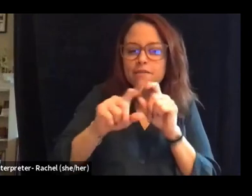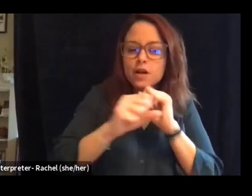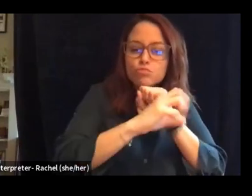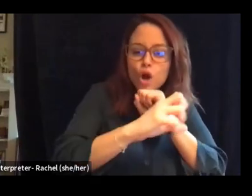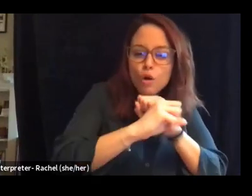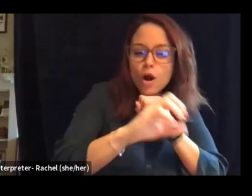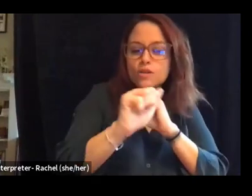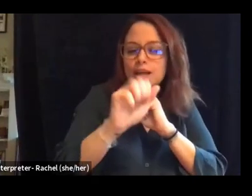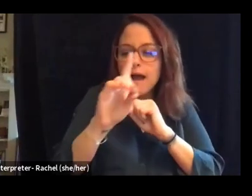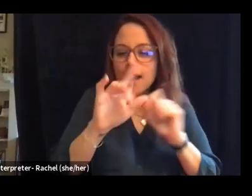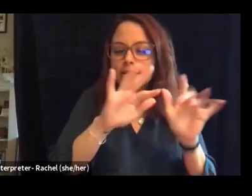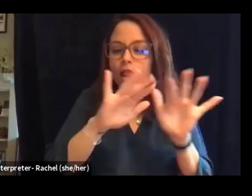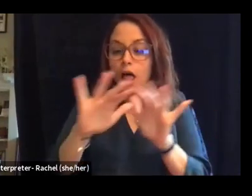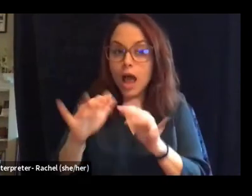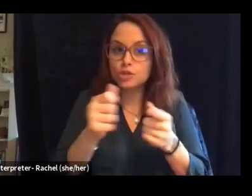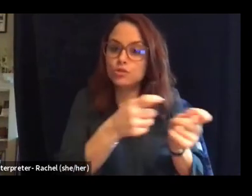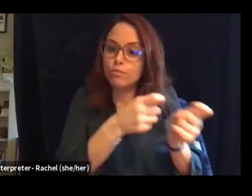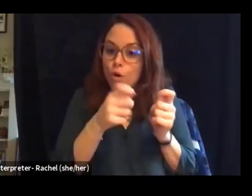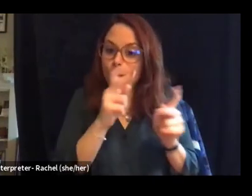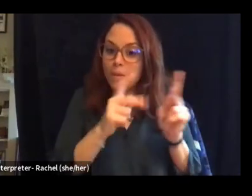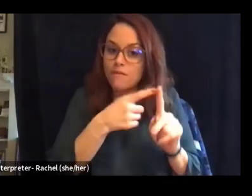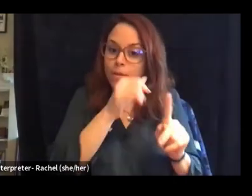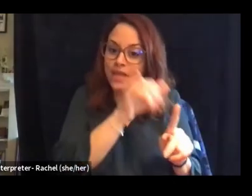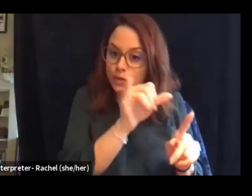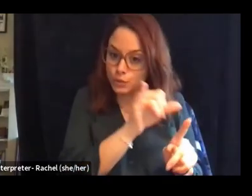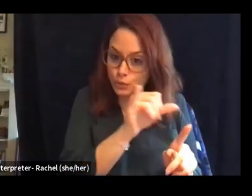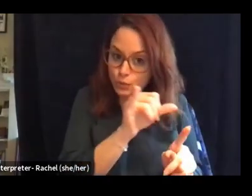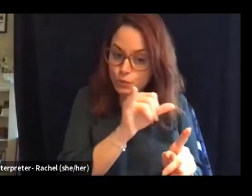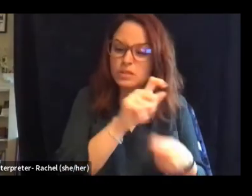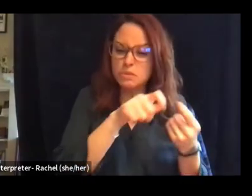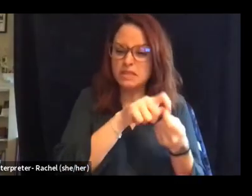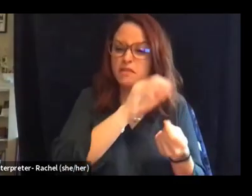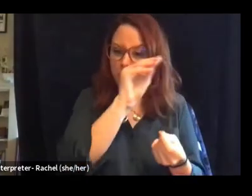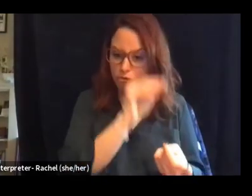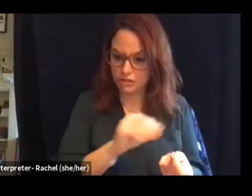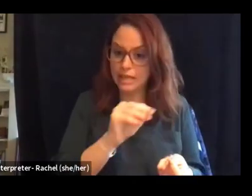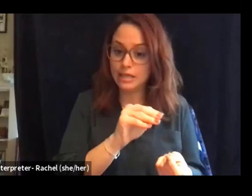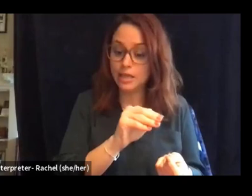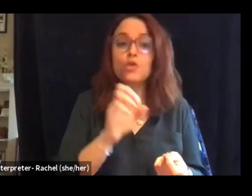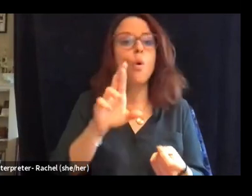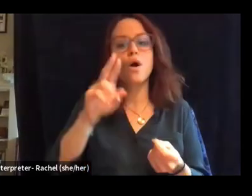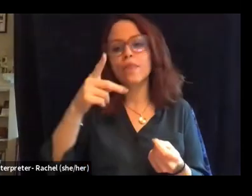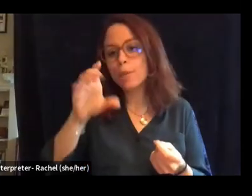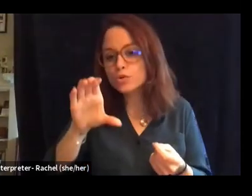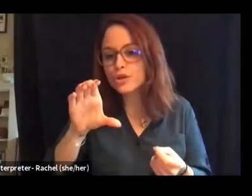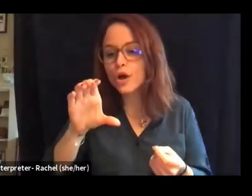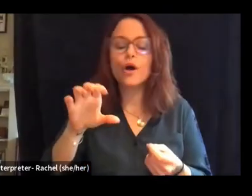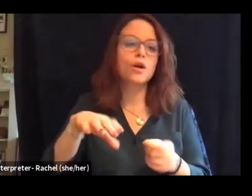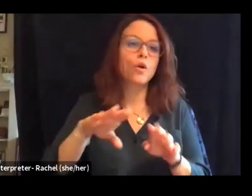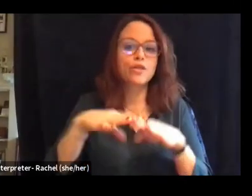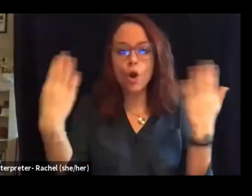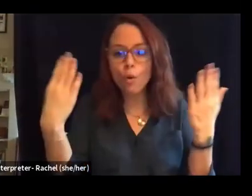or my new open card campaign. So